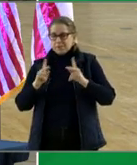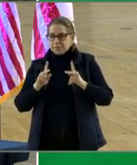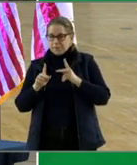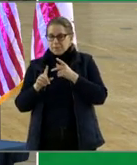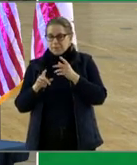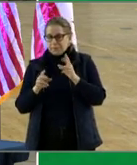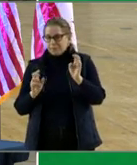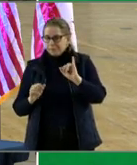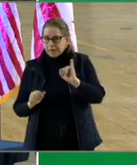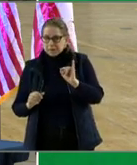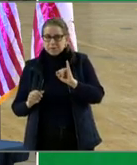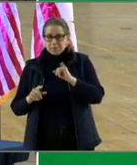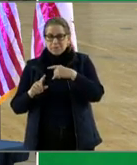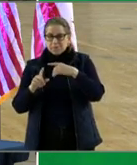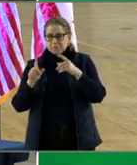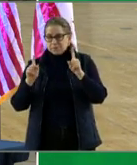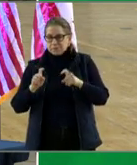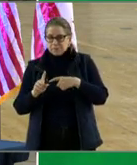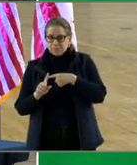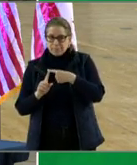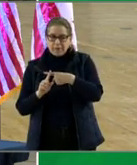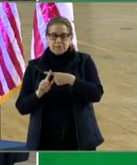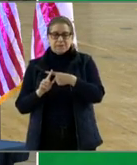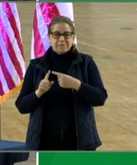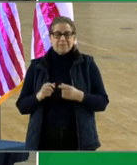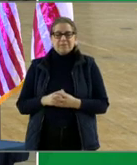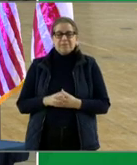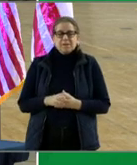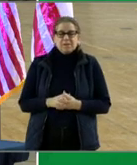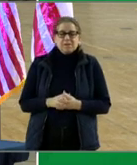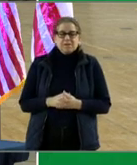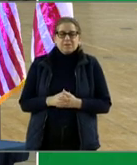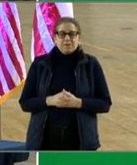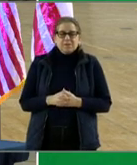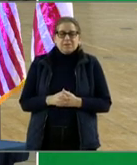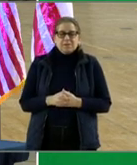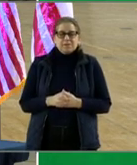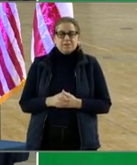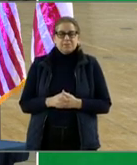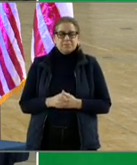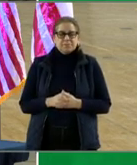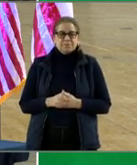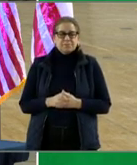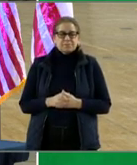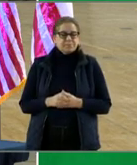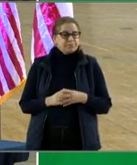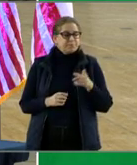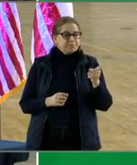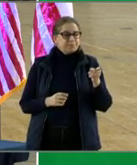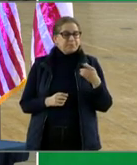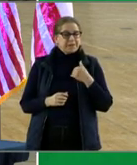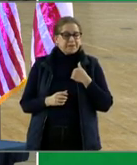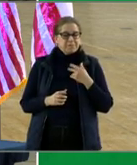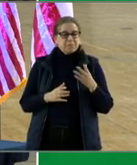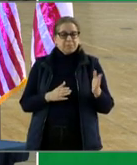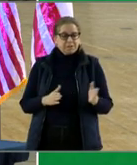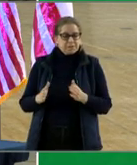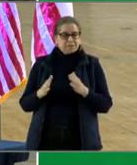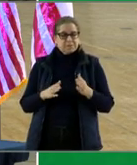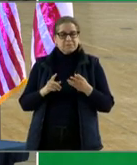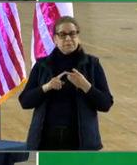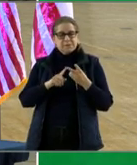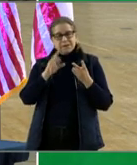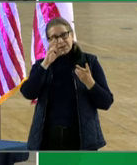things that our model does show, that if with our planning assumptions and the number of beds that we are planning to bring